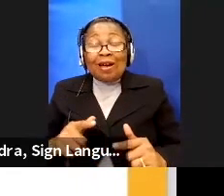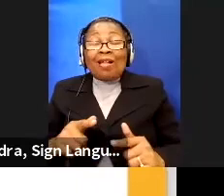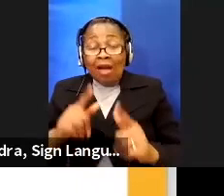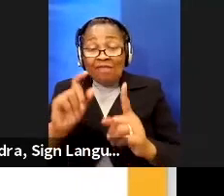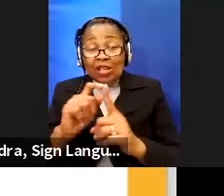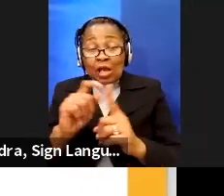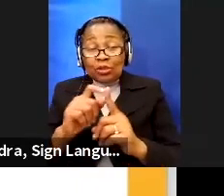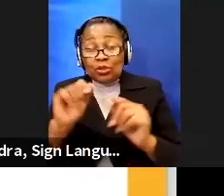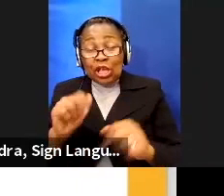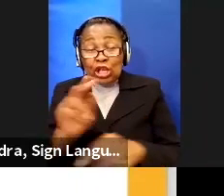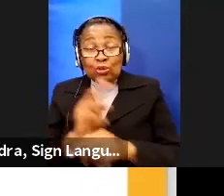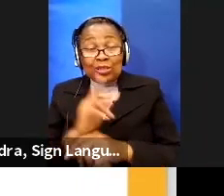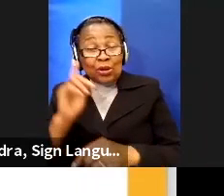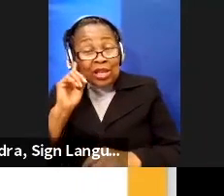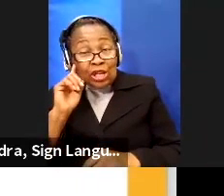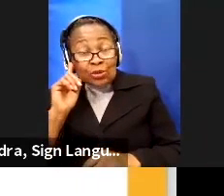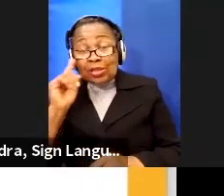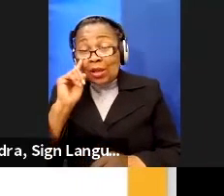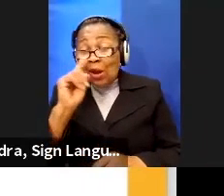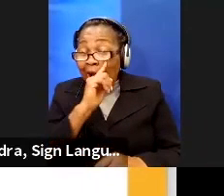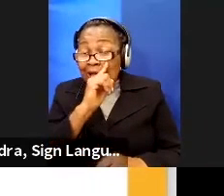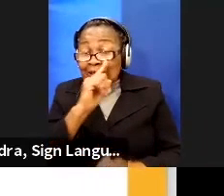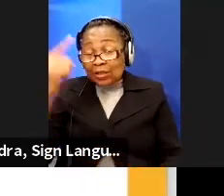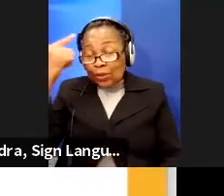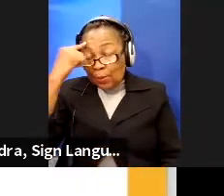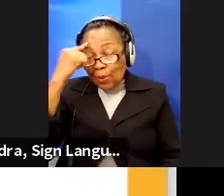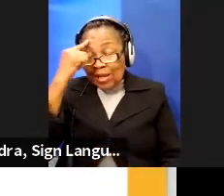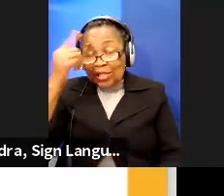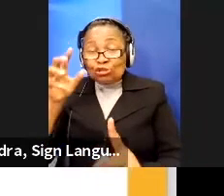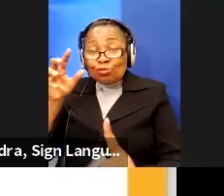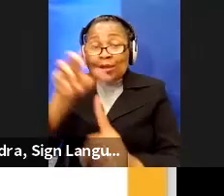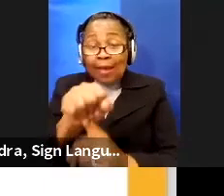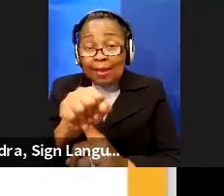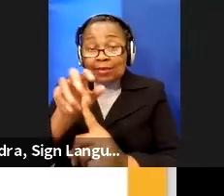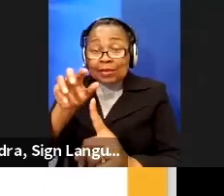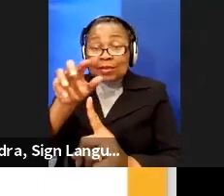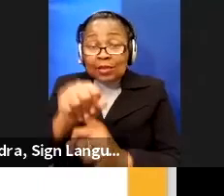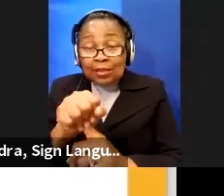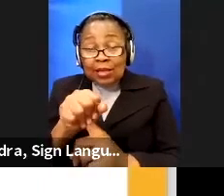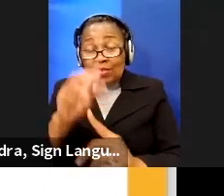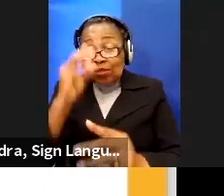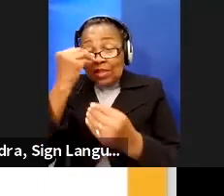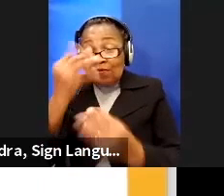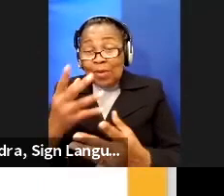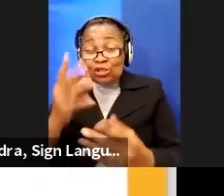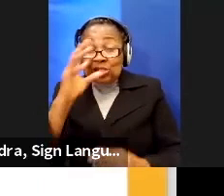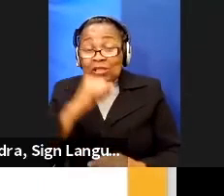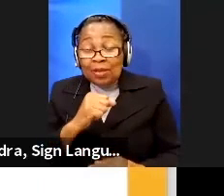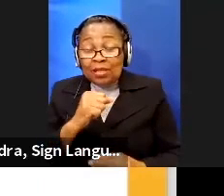their eyes, their brain to catch any of the information that's missed. Sometimes they can even